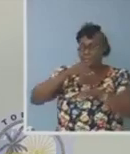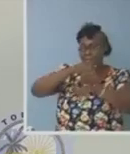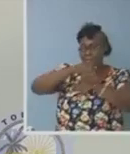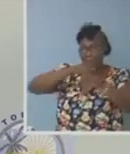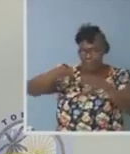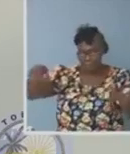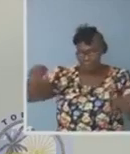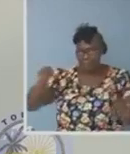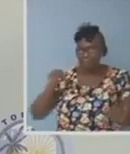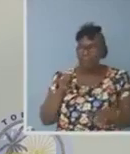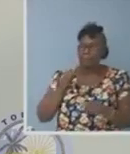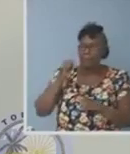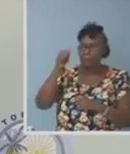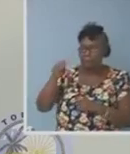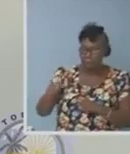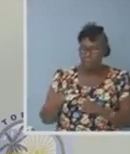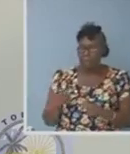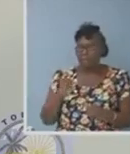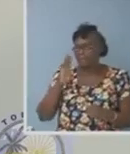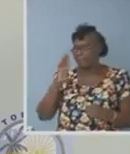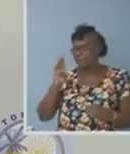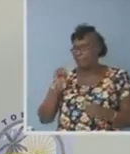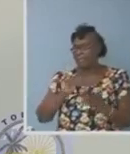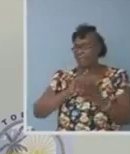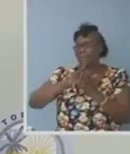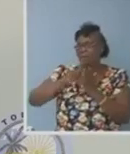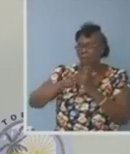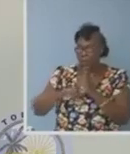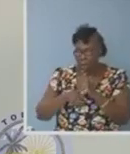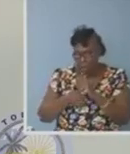within 24 to 48 hours. If we do have